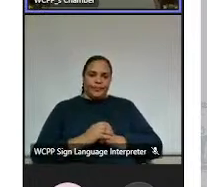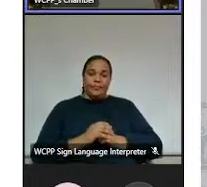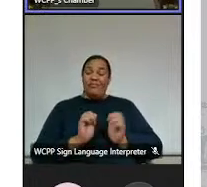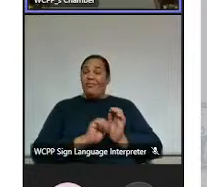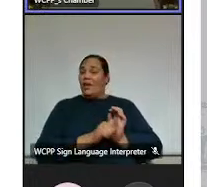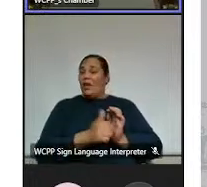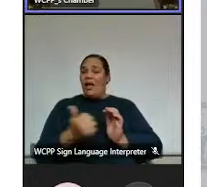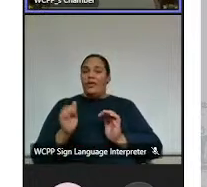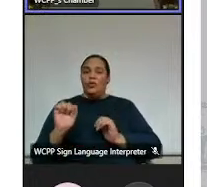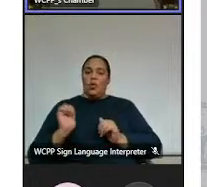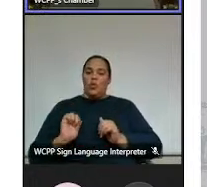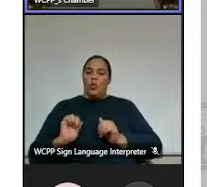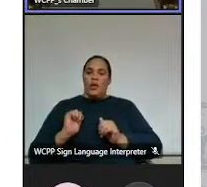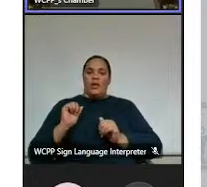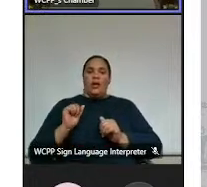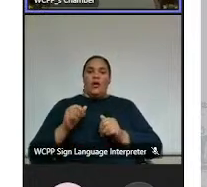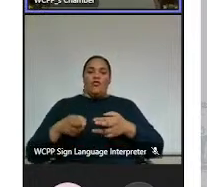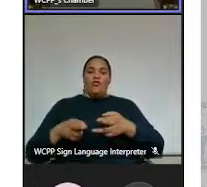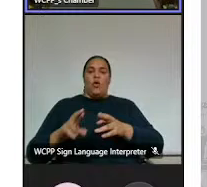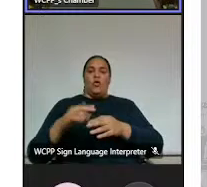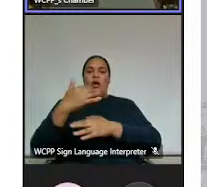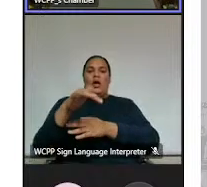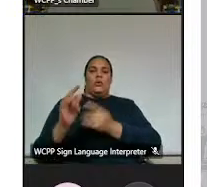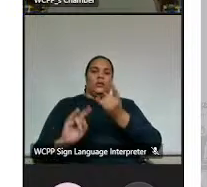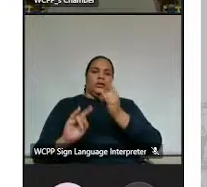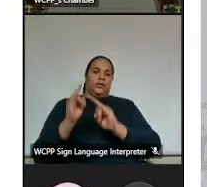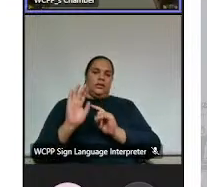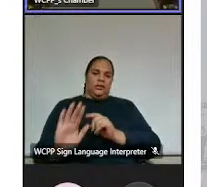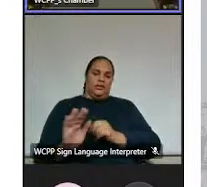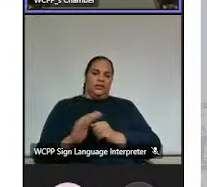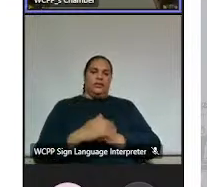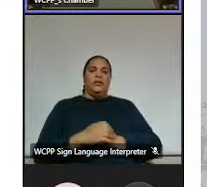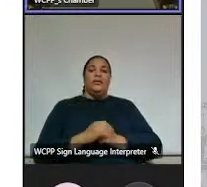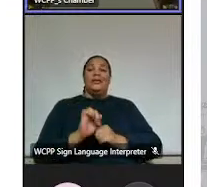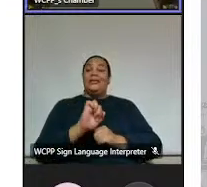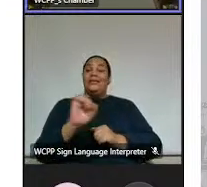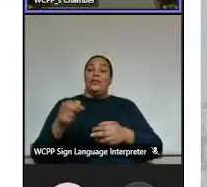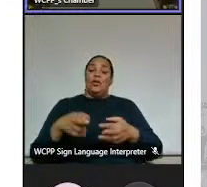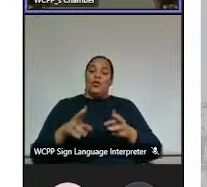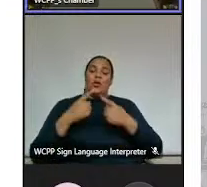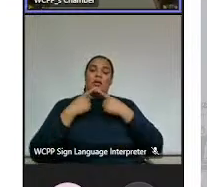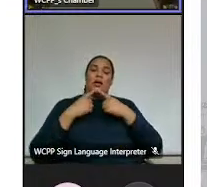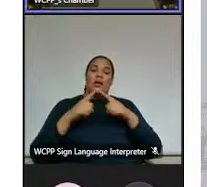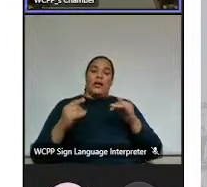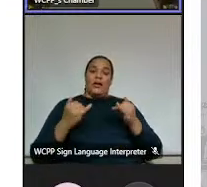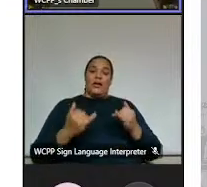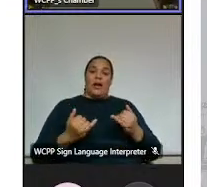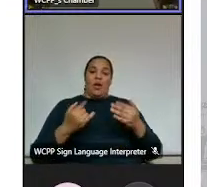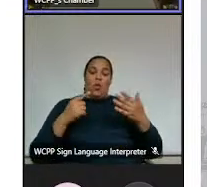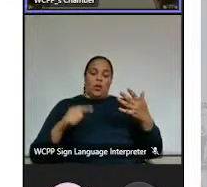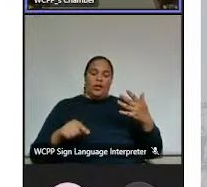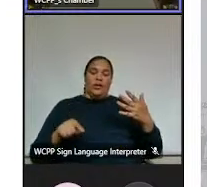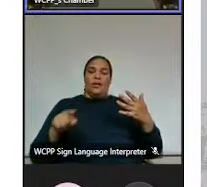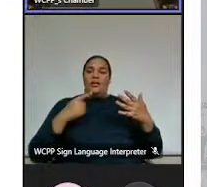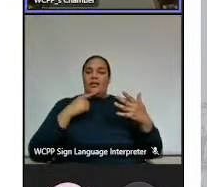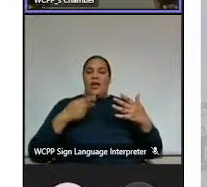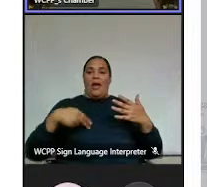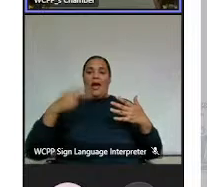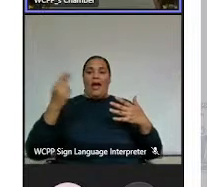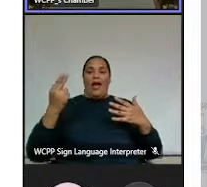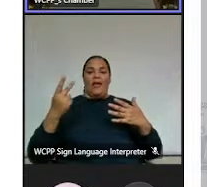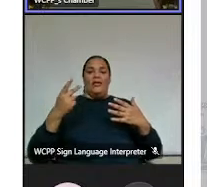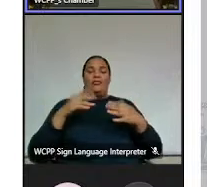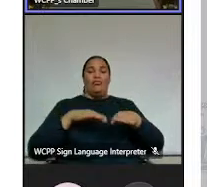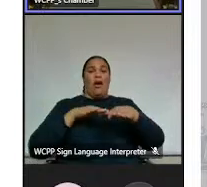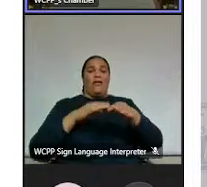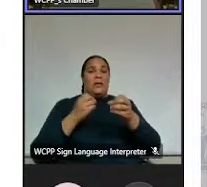of them are municipal main roads outside the city. These roads are declared under the current ordinance. They carry a high volume of